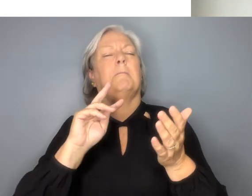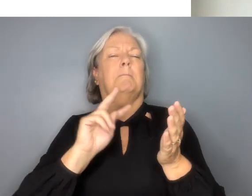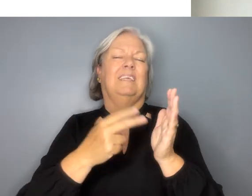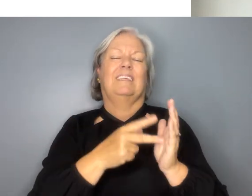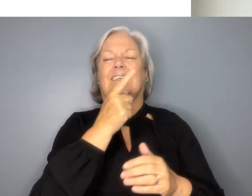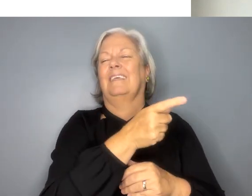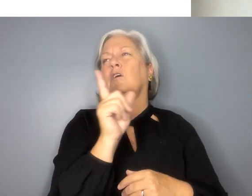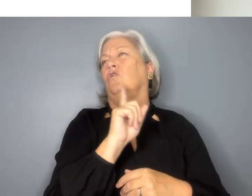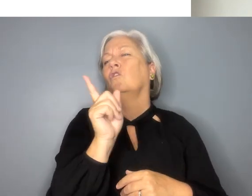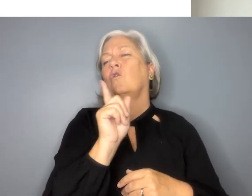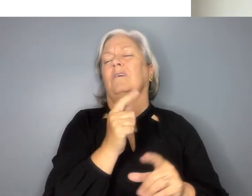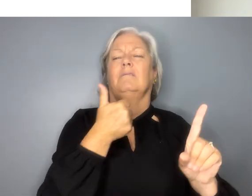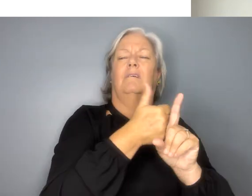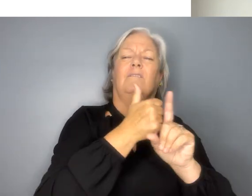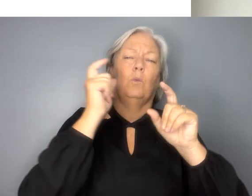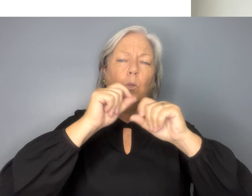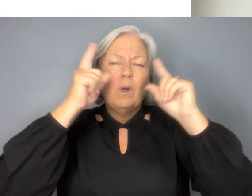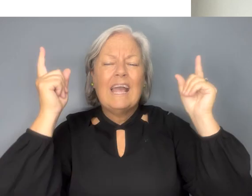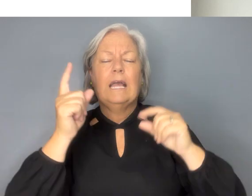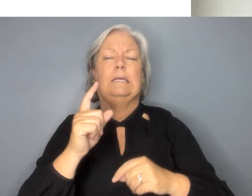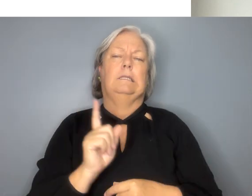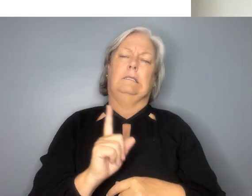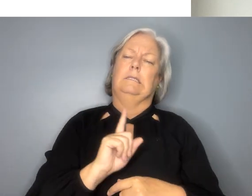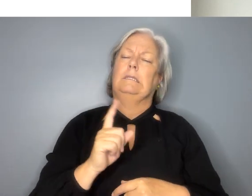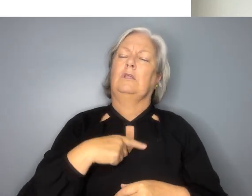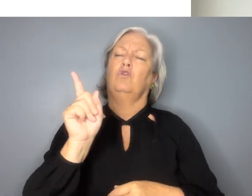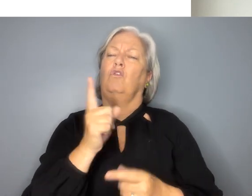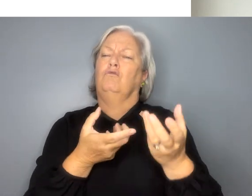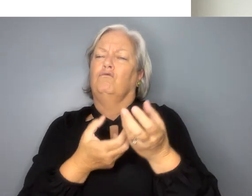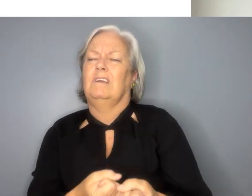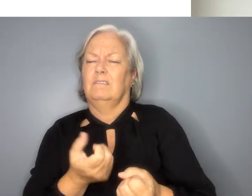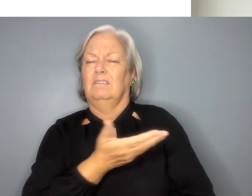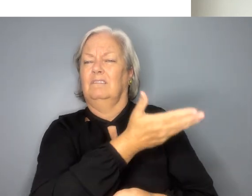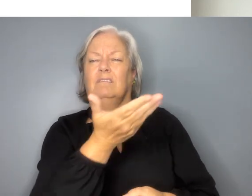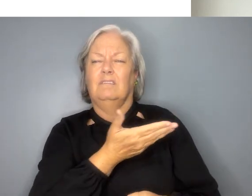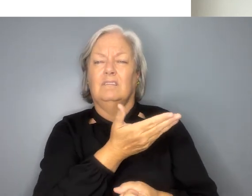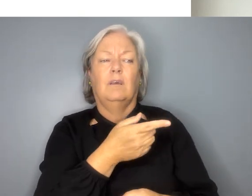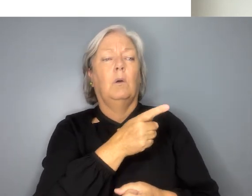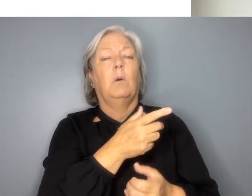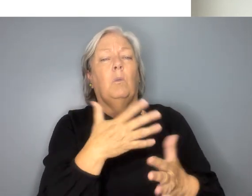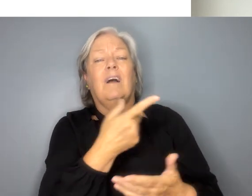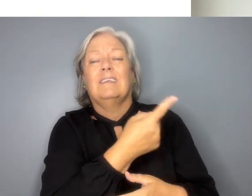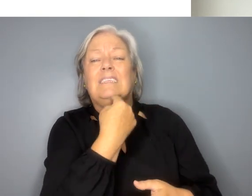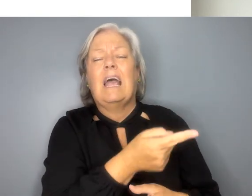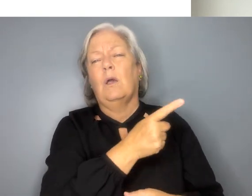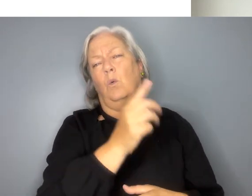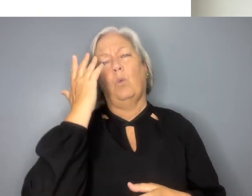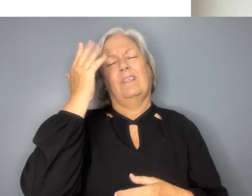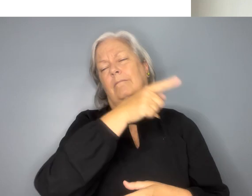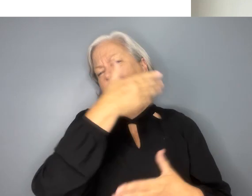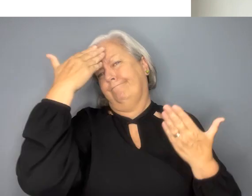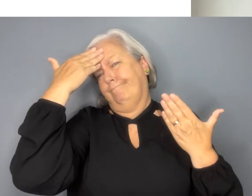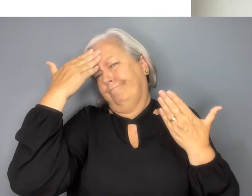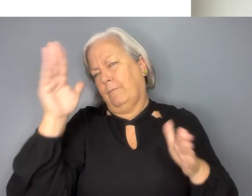to be self-aware and to reflect on their own identities, and we can't trust them based on what they say about themselves, because